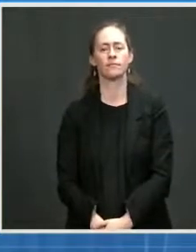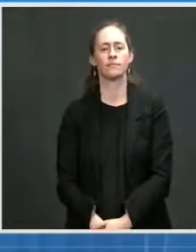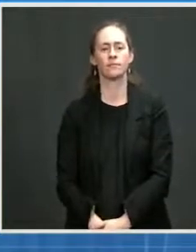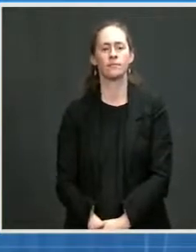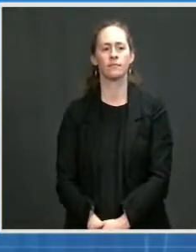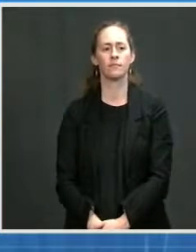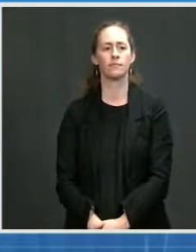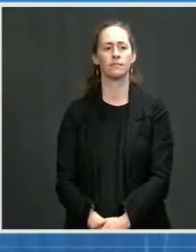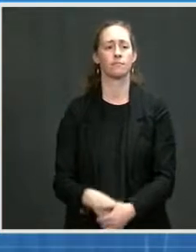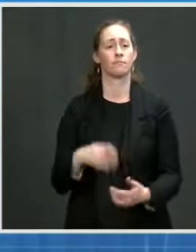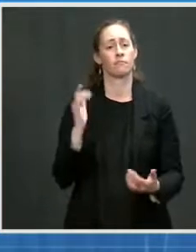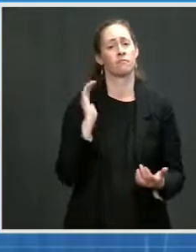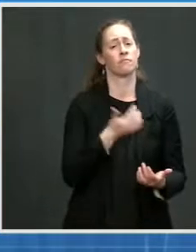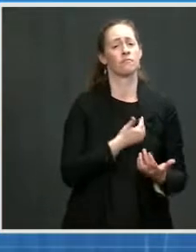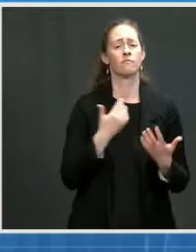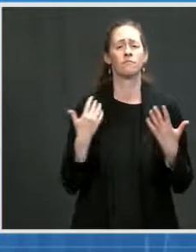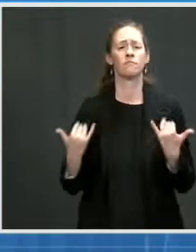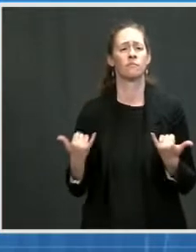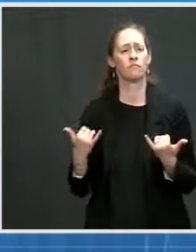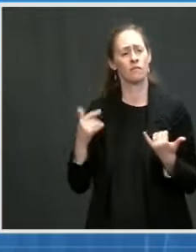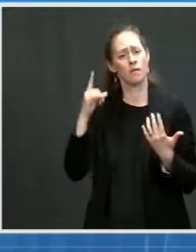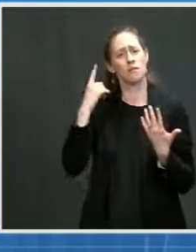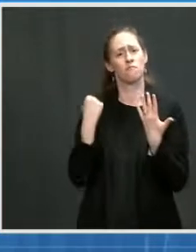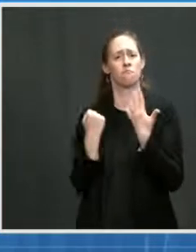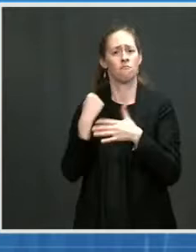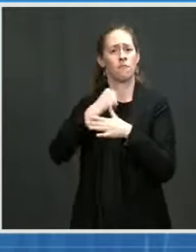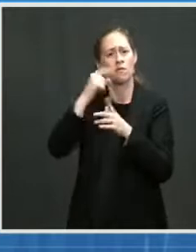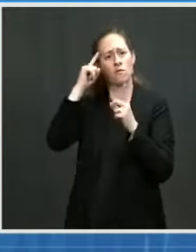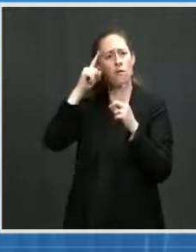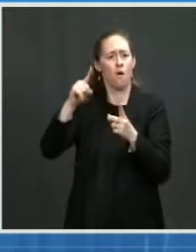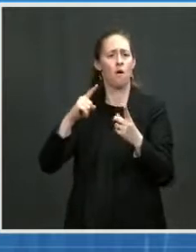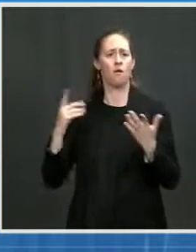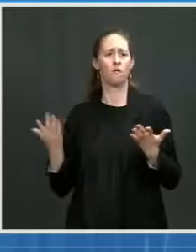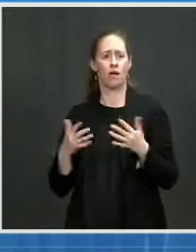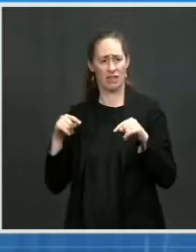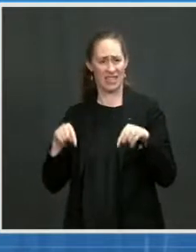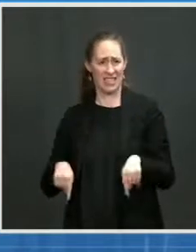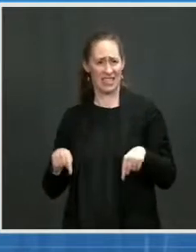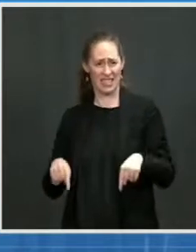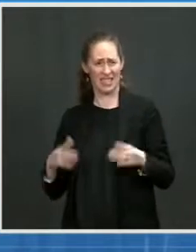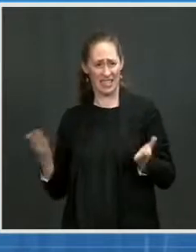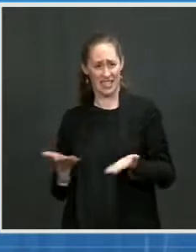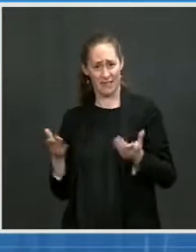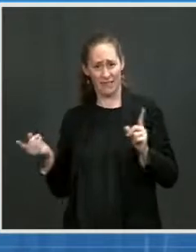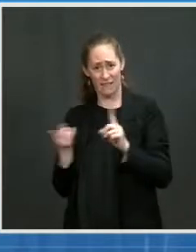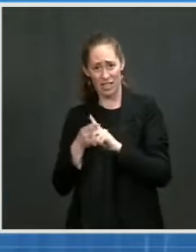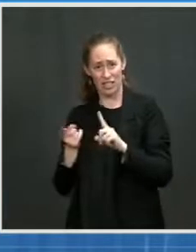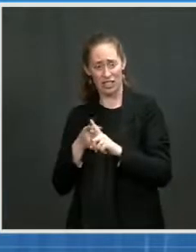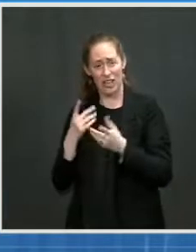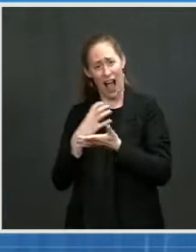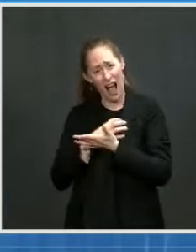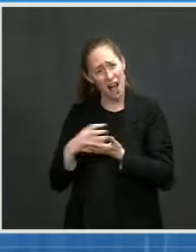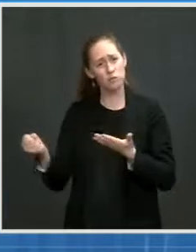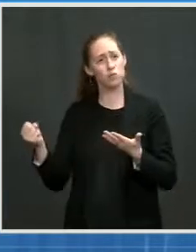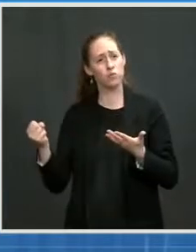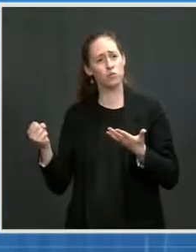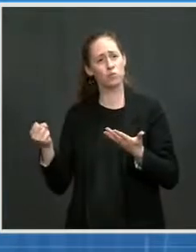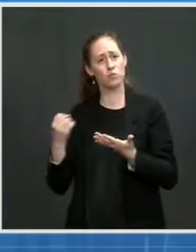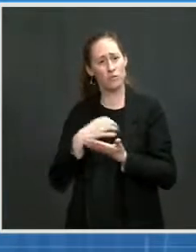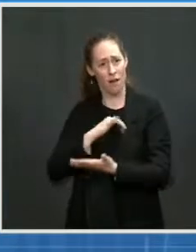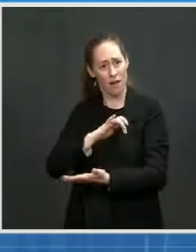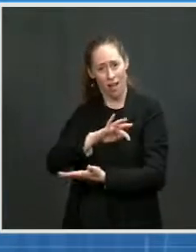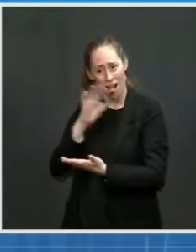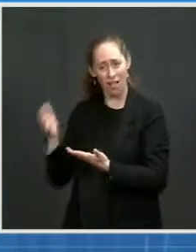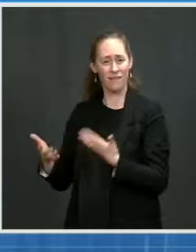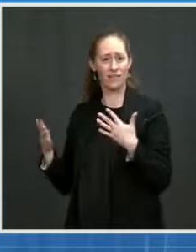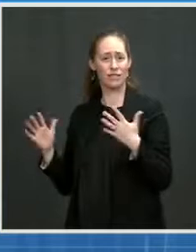first objective and prime hope that people in this country use the doses that we have all procured, and that are